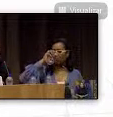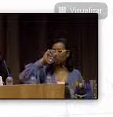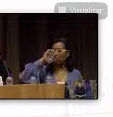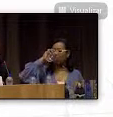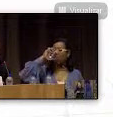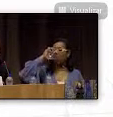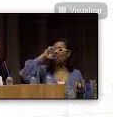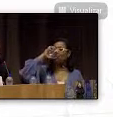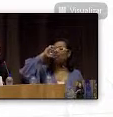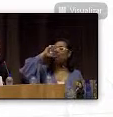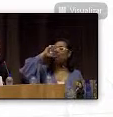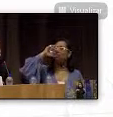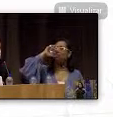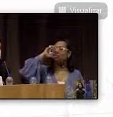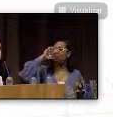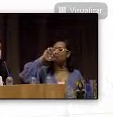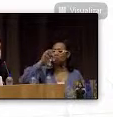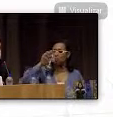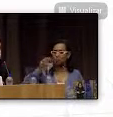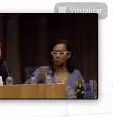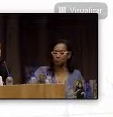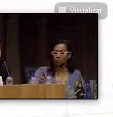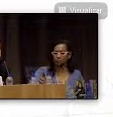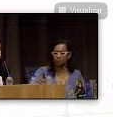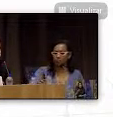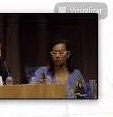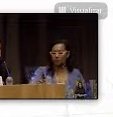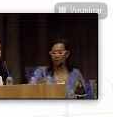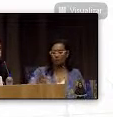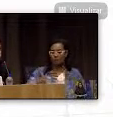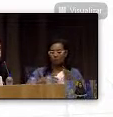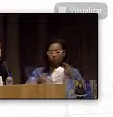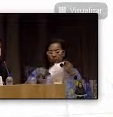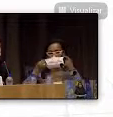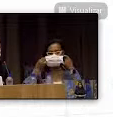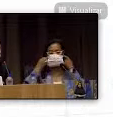the patients that need the lacrosse